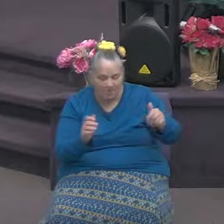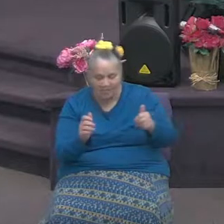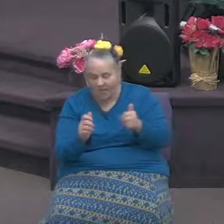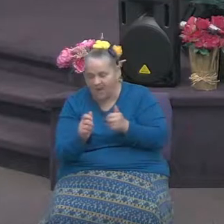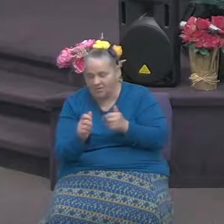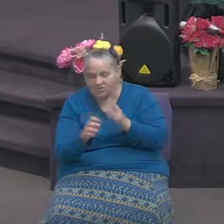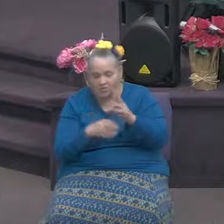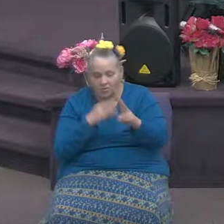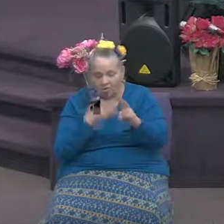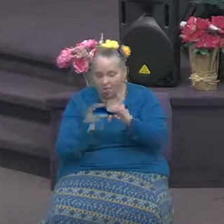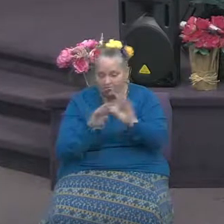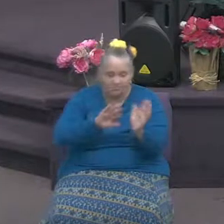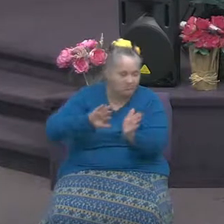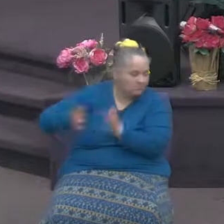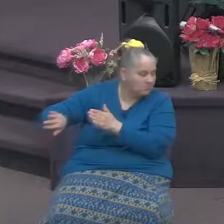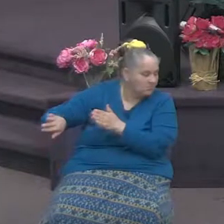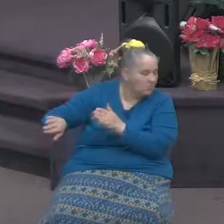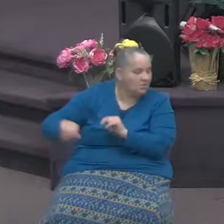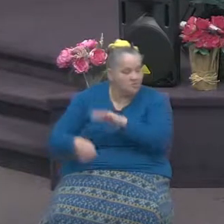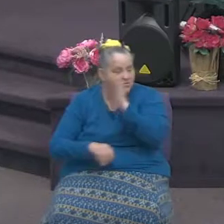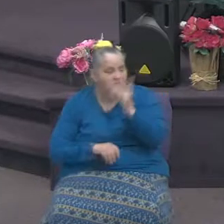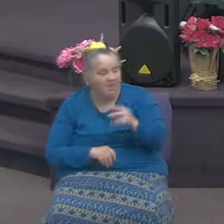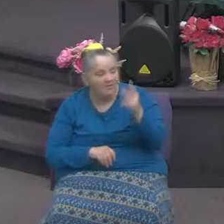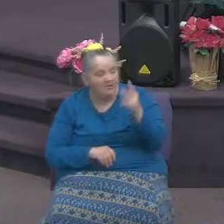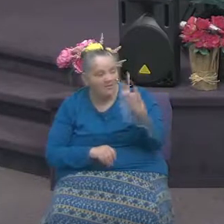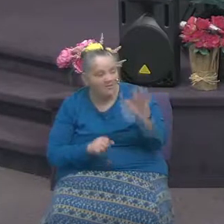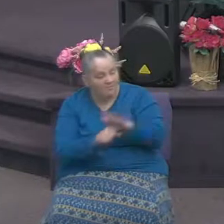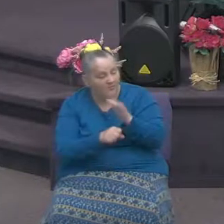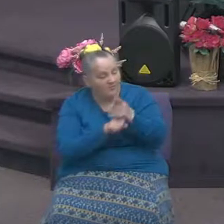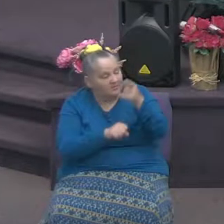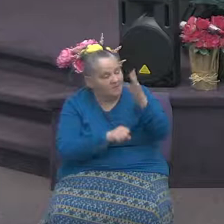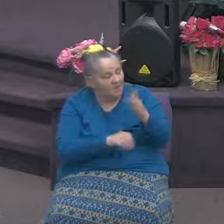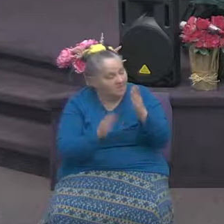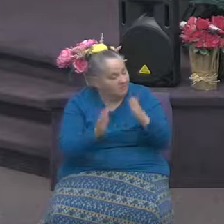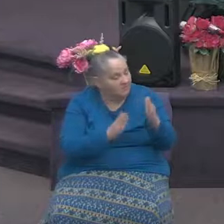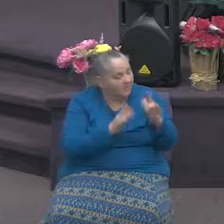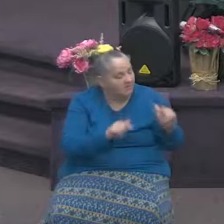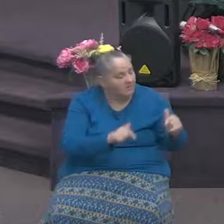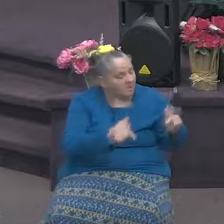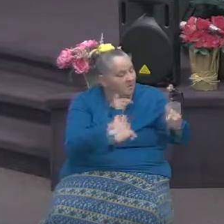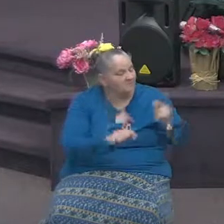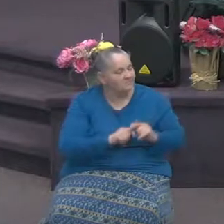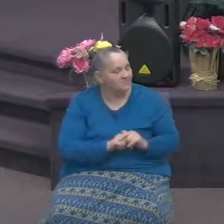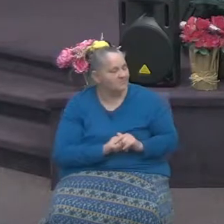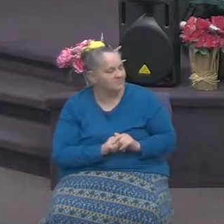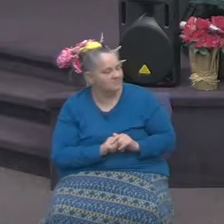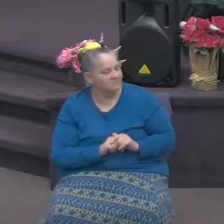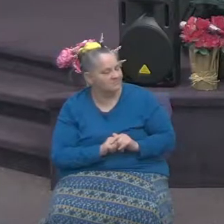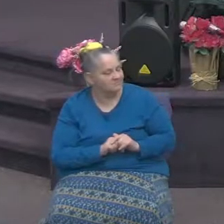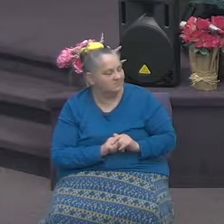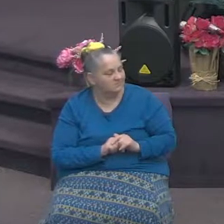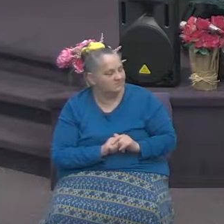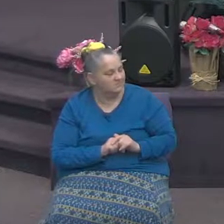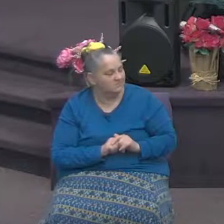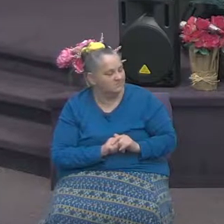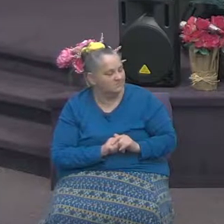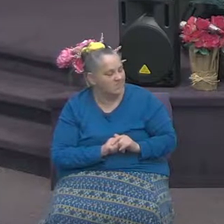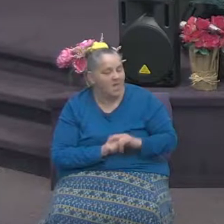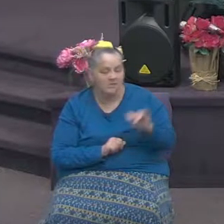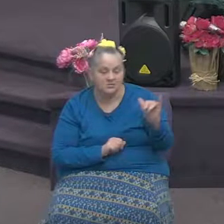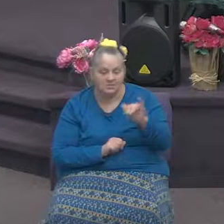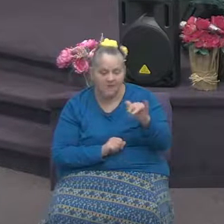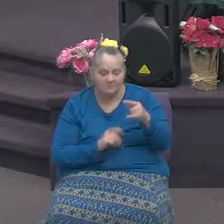world, you will never see the fulfillment of God's plan in your life. And those